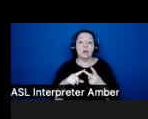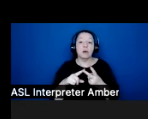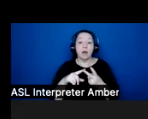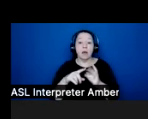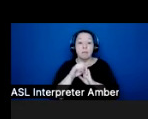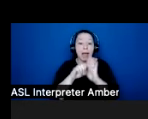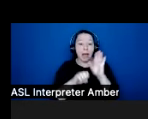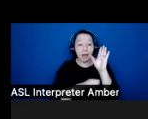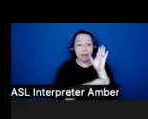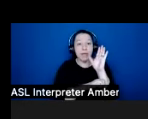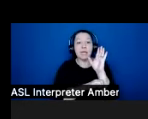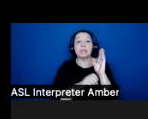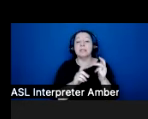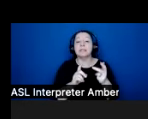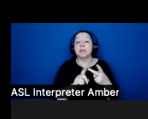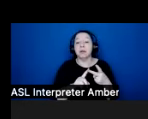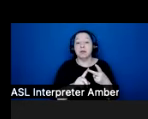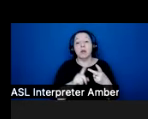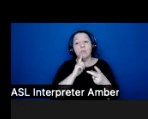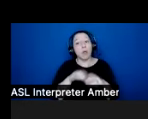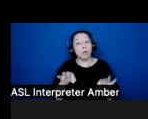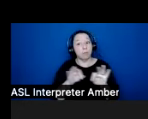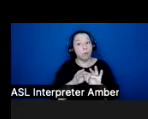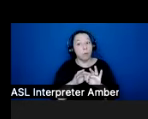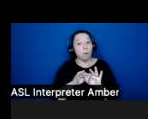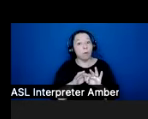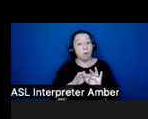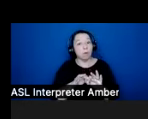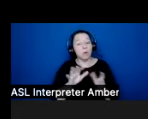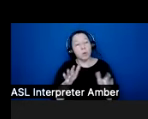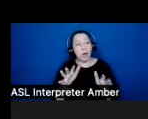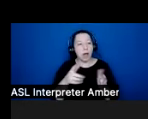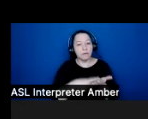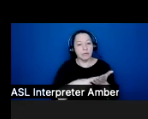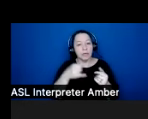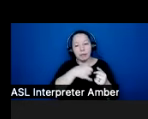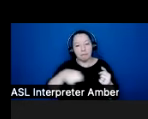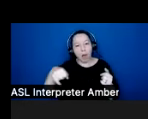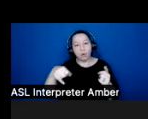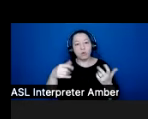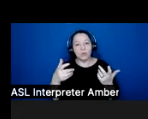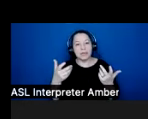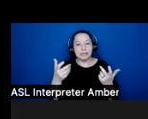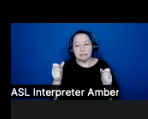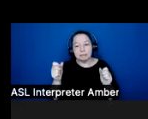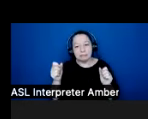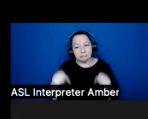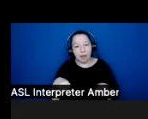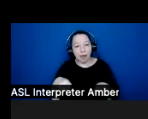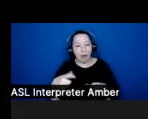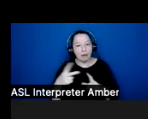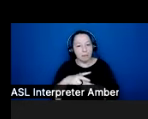ethics, which is really important. And we kind of talked about boundaries, which can go with ethics.